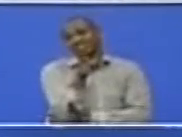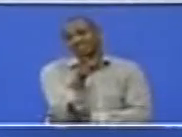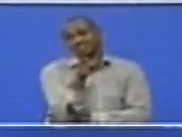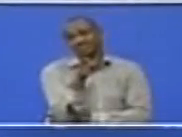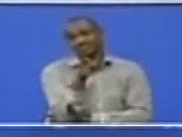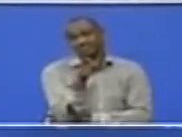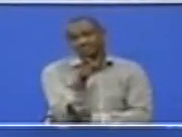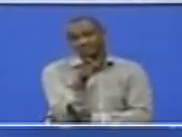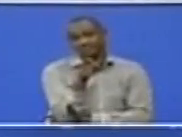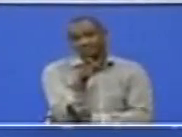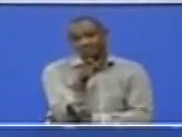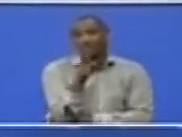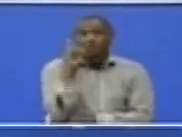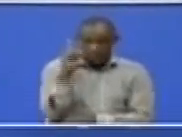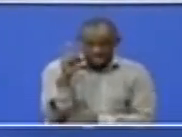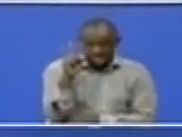One,